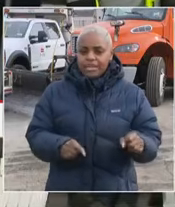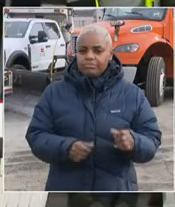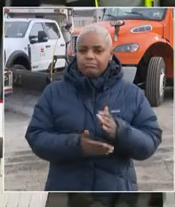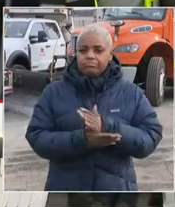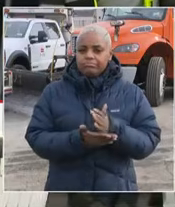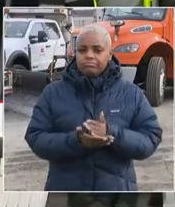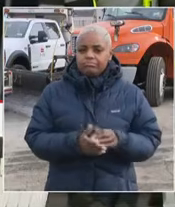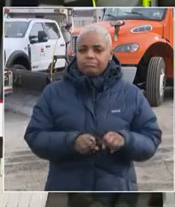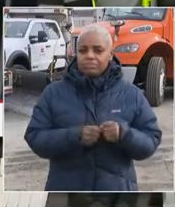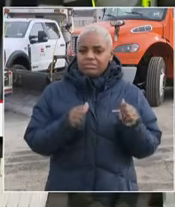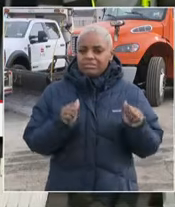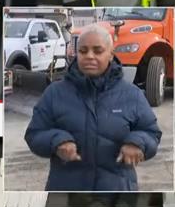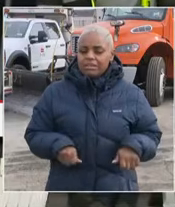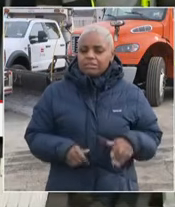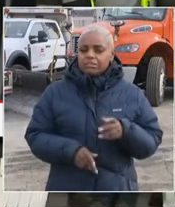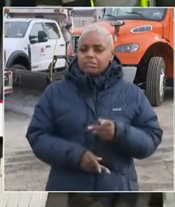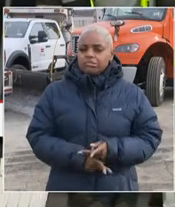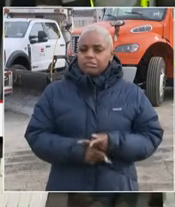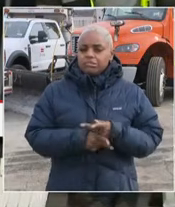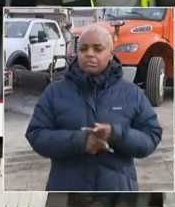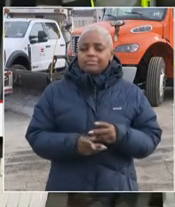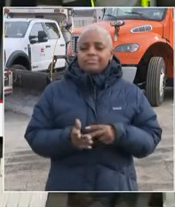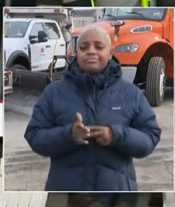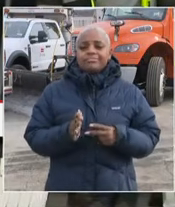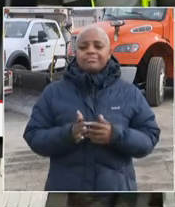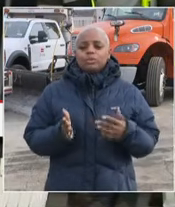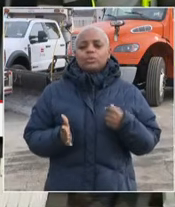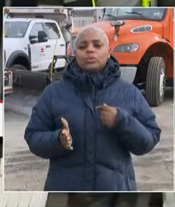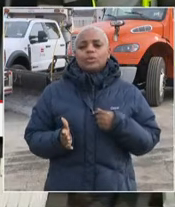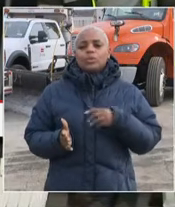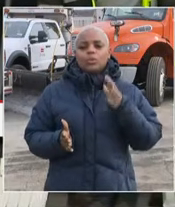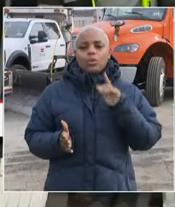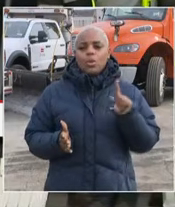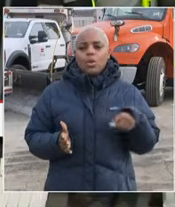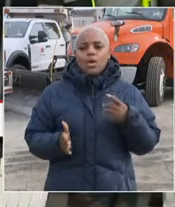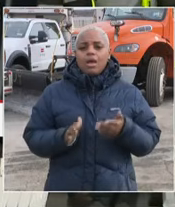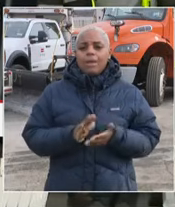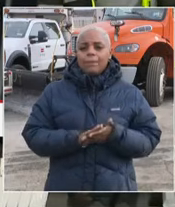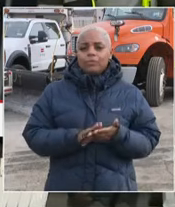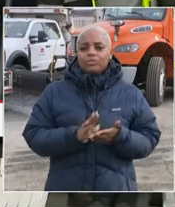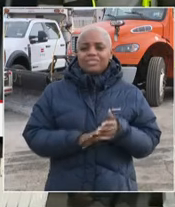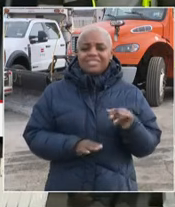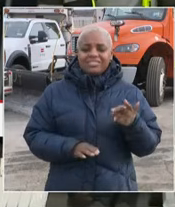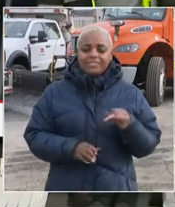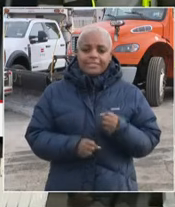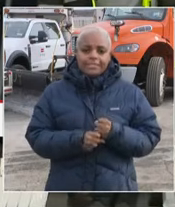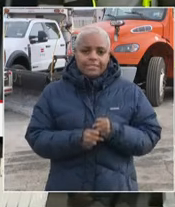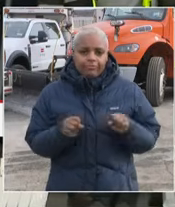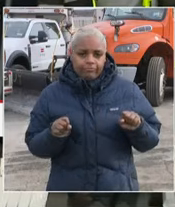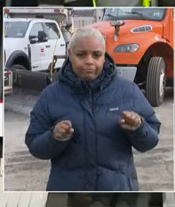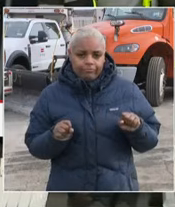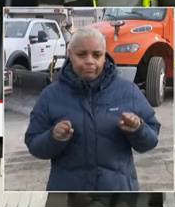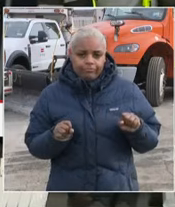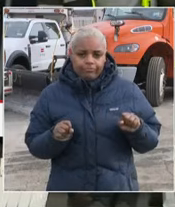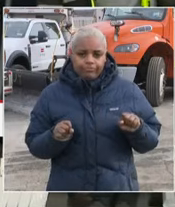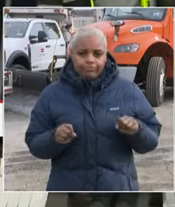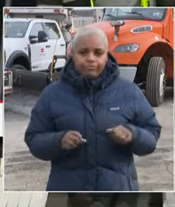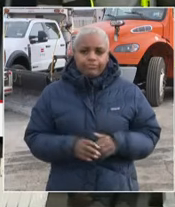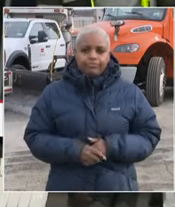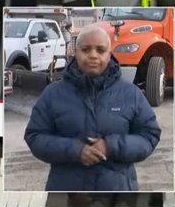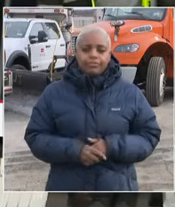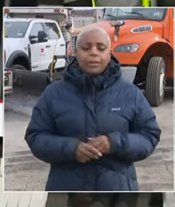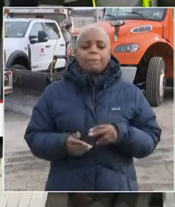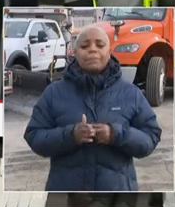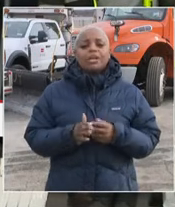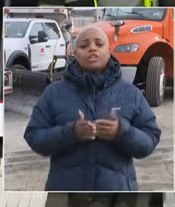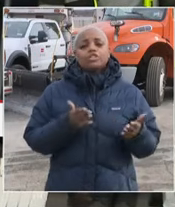is, we are going to run rail service at the ability of safely running through those conditions. So it could vary. We are